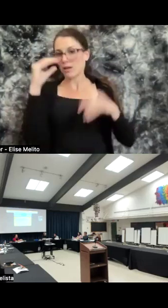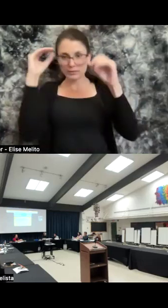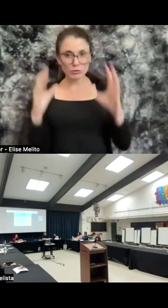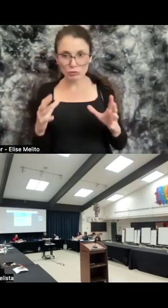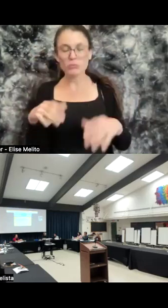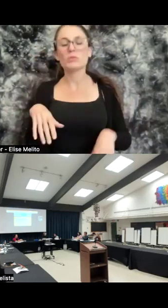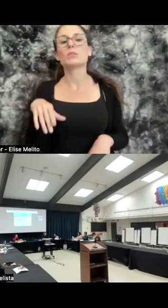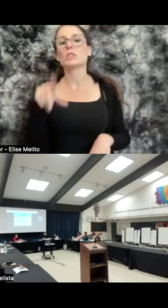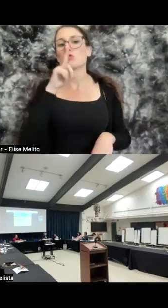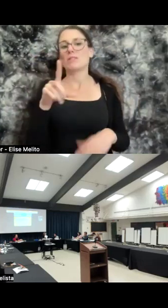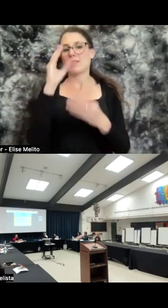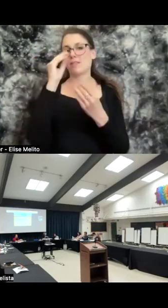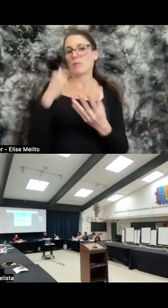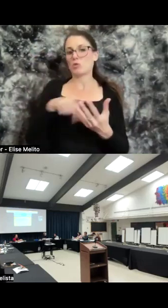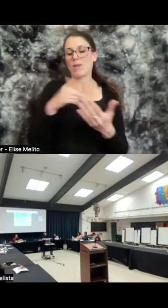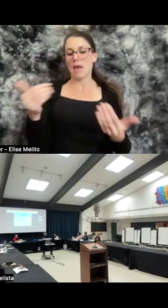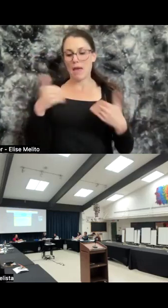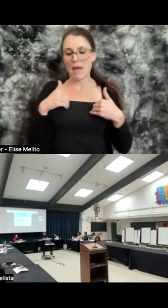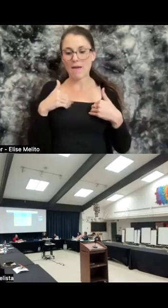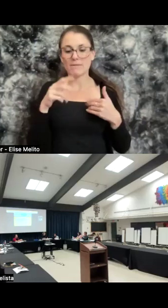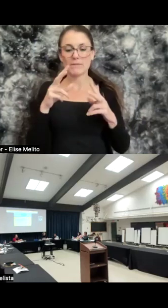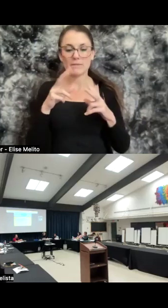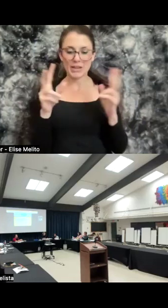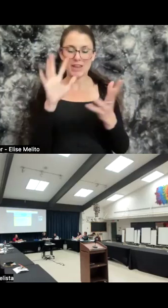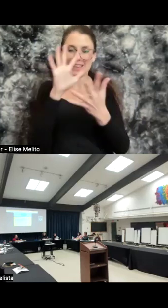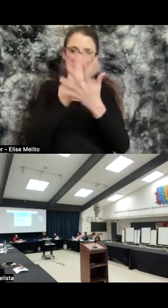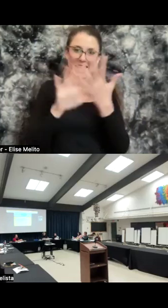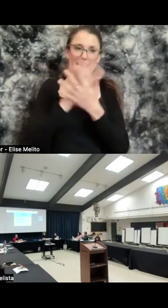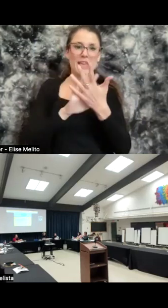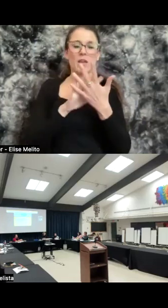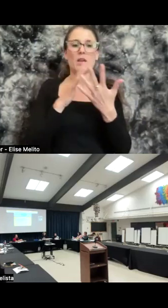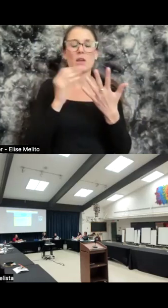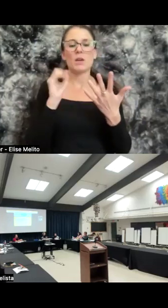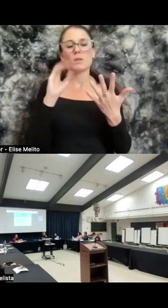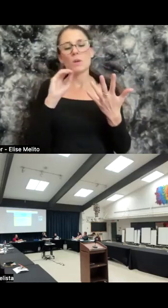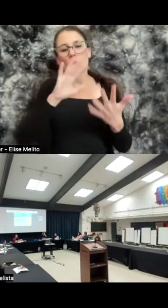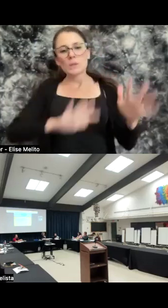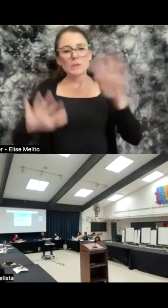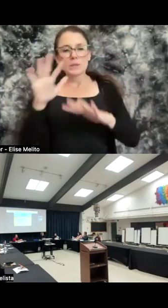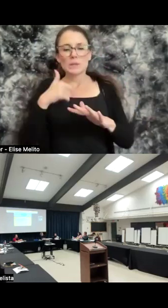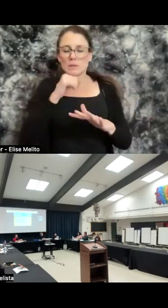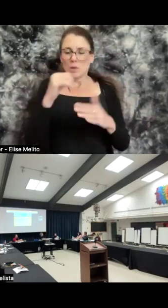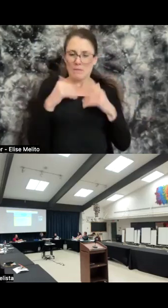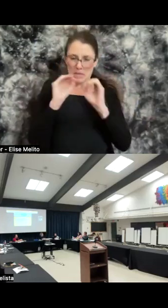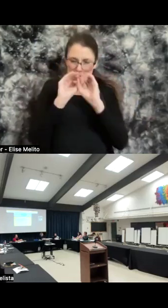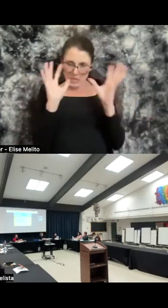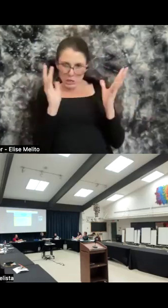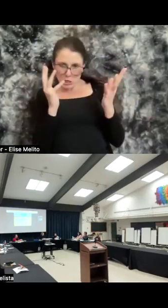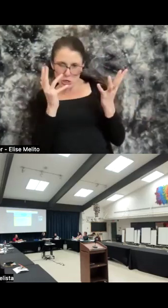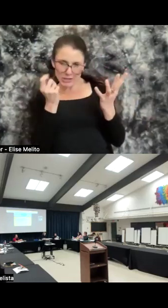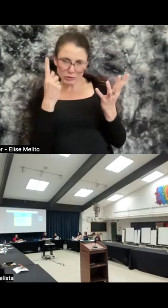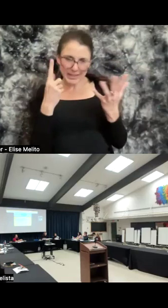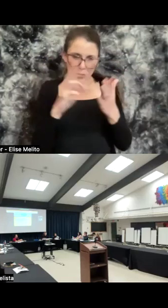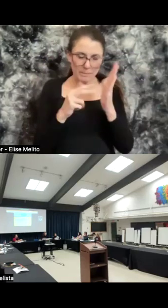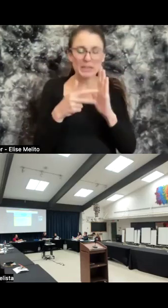the information that we have is very vague, and I don't have a good handle on what it all means. So hopefully we can